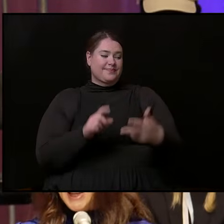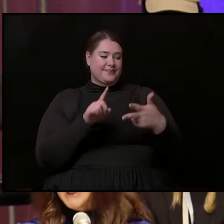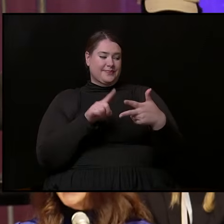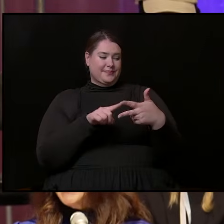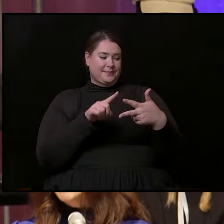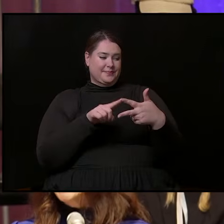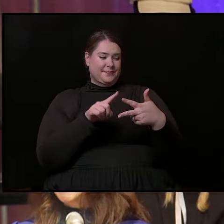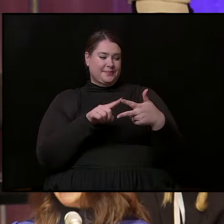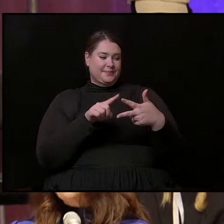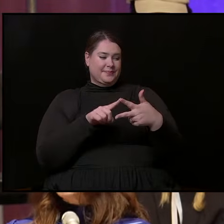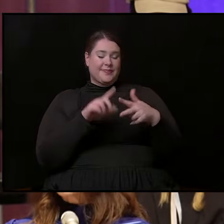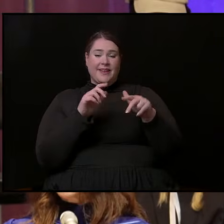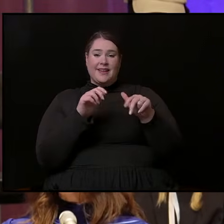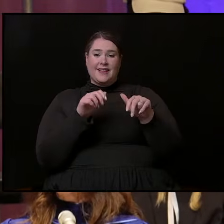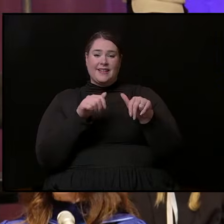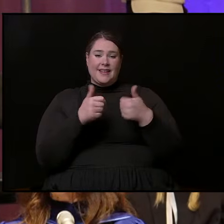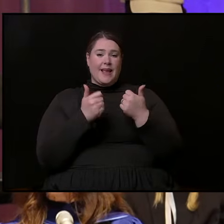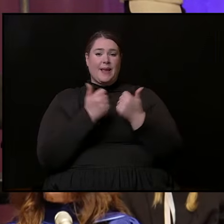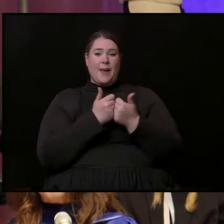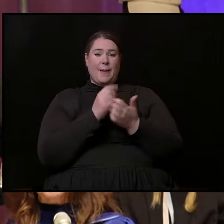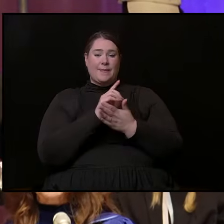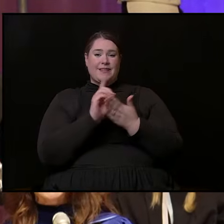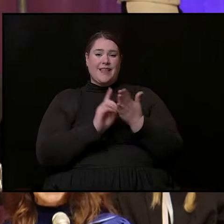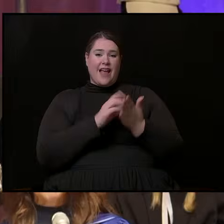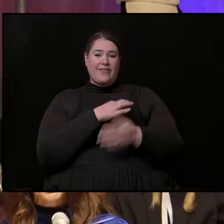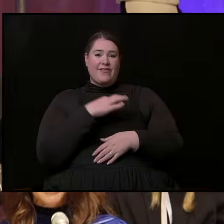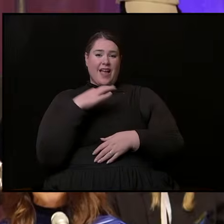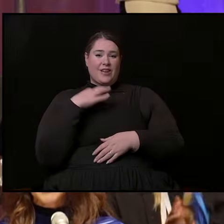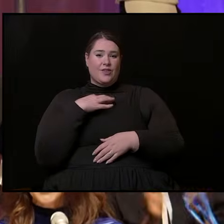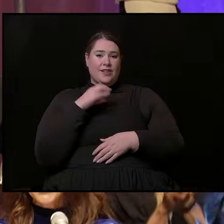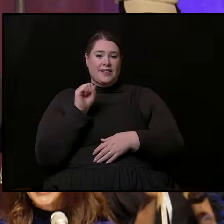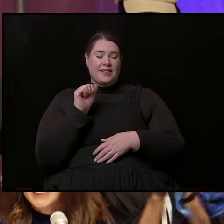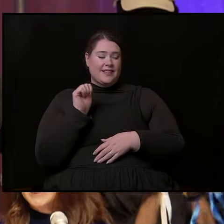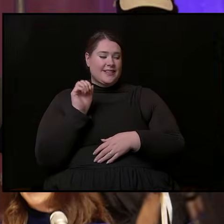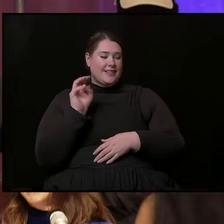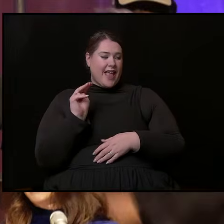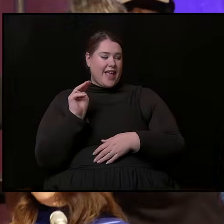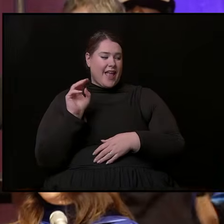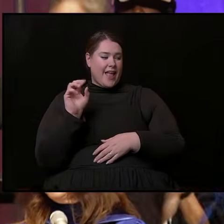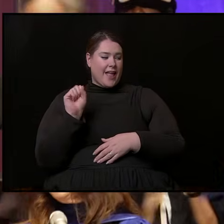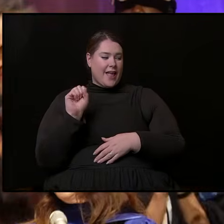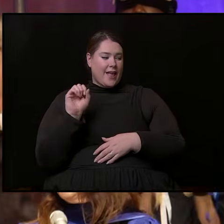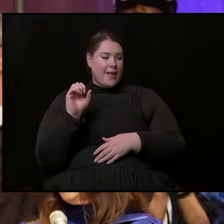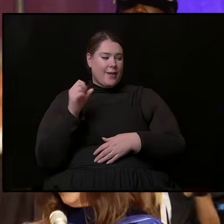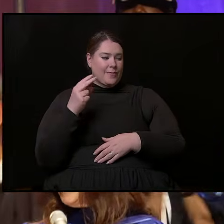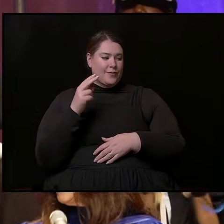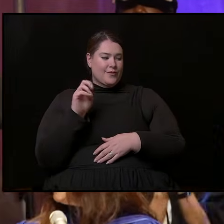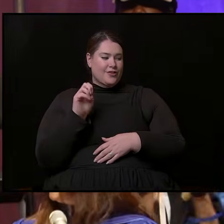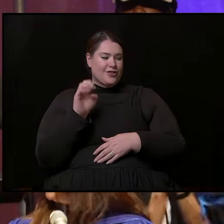The second is game design faculty member Sam Sheffield.